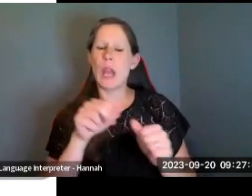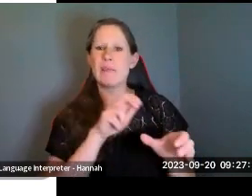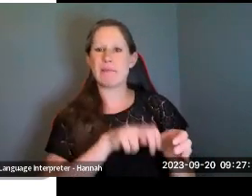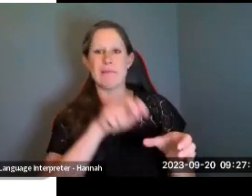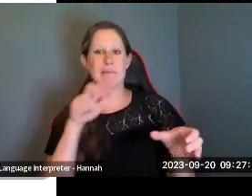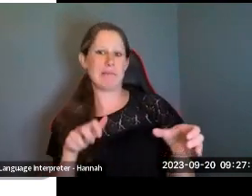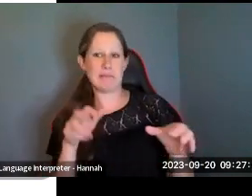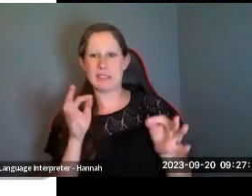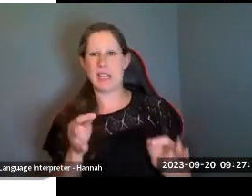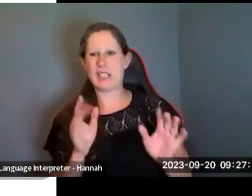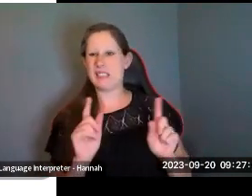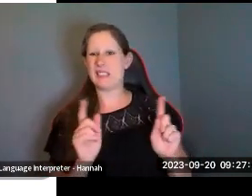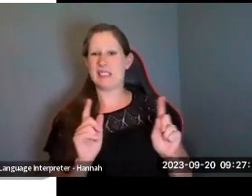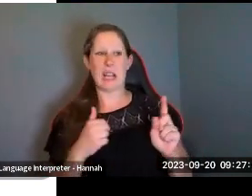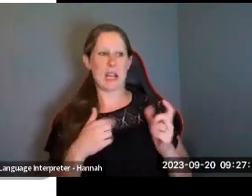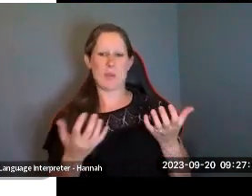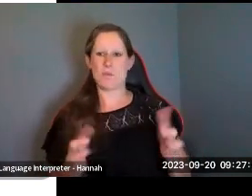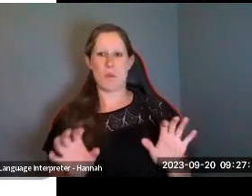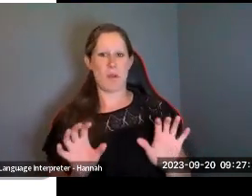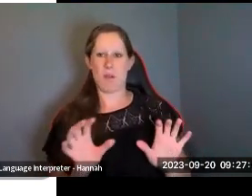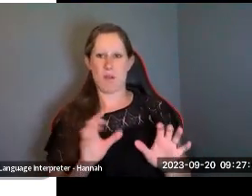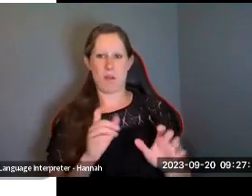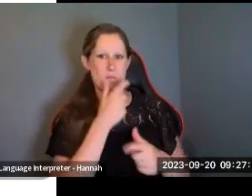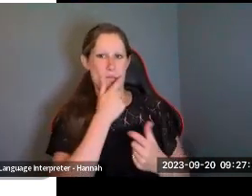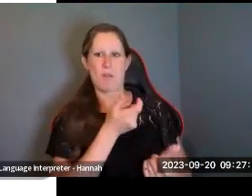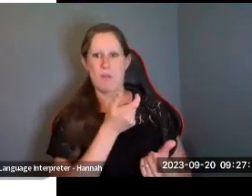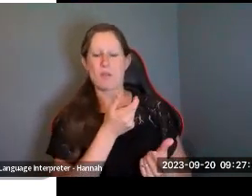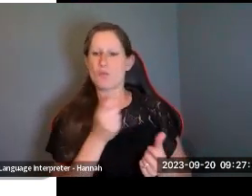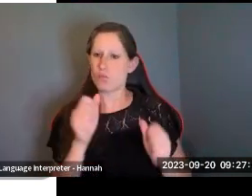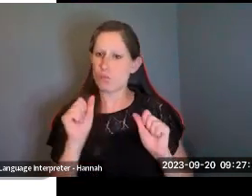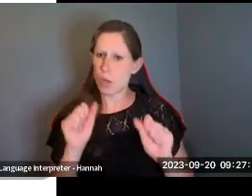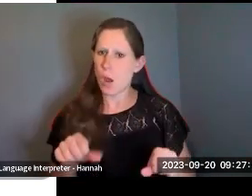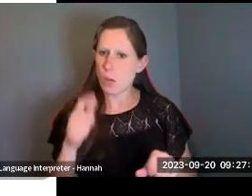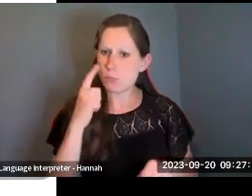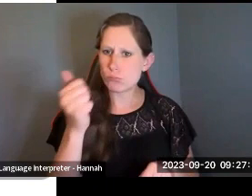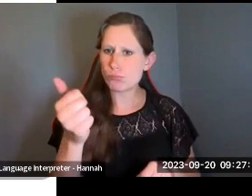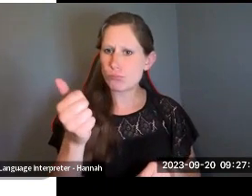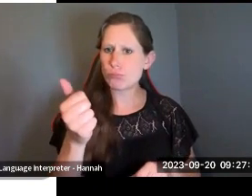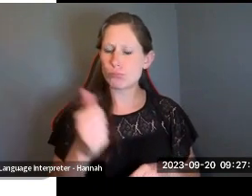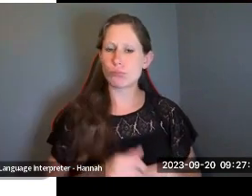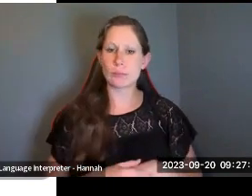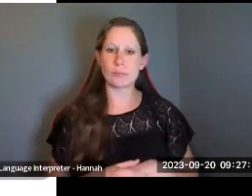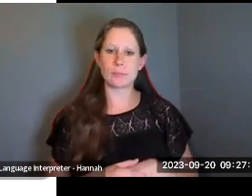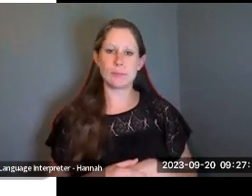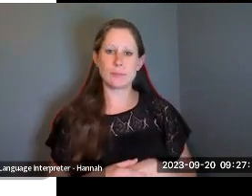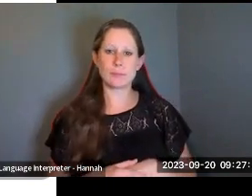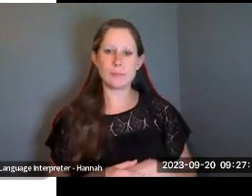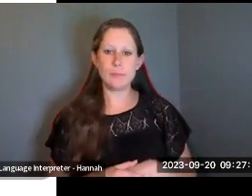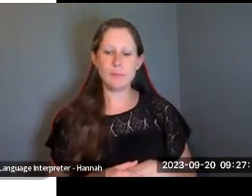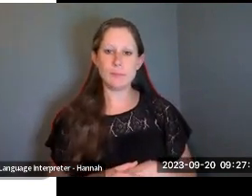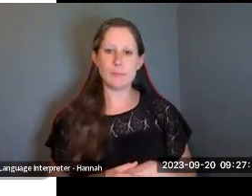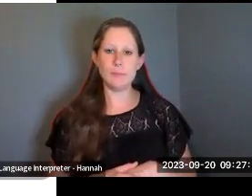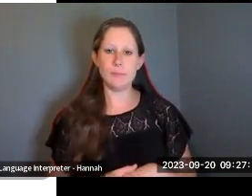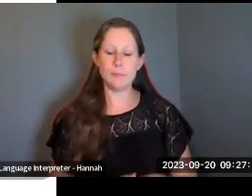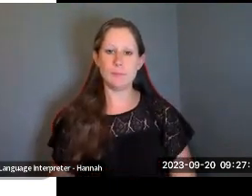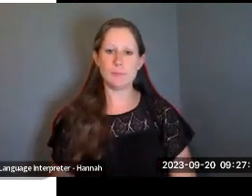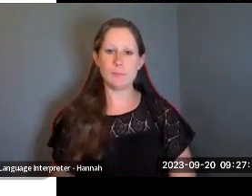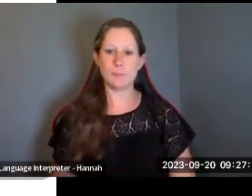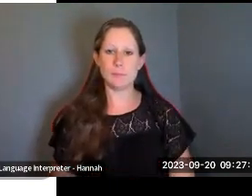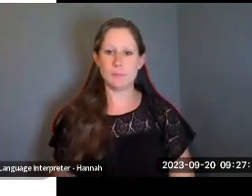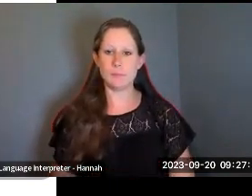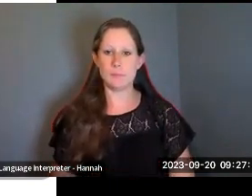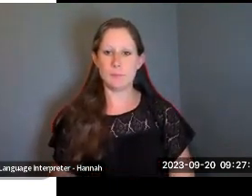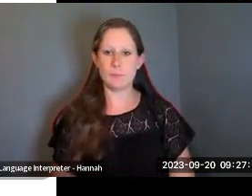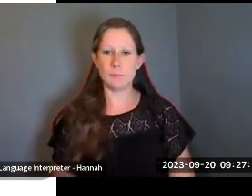of participating in any of those situations and scenarios along the way.